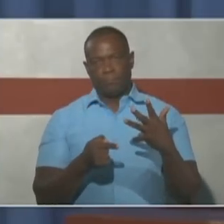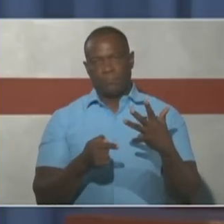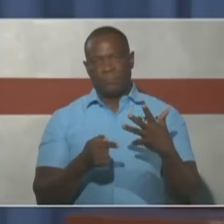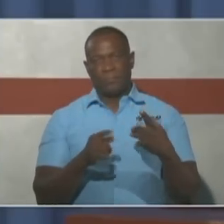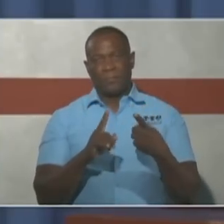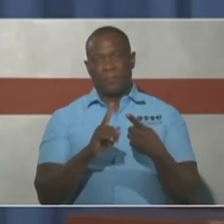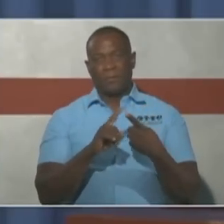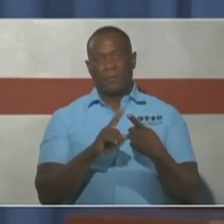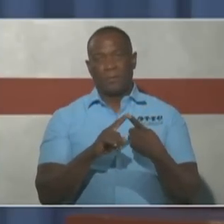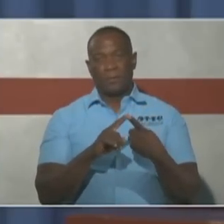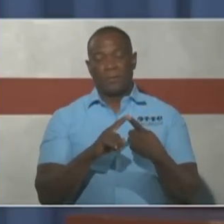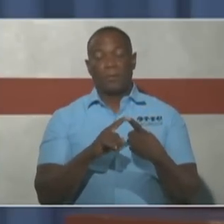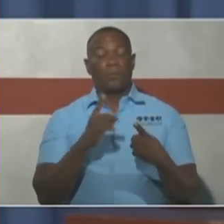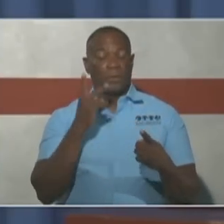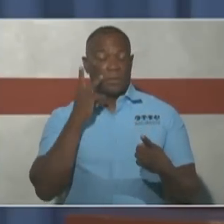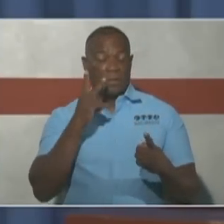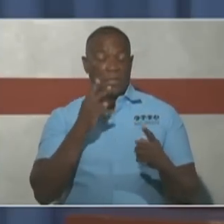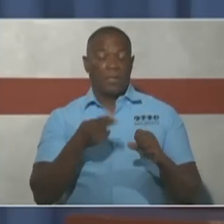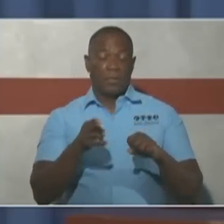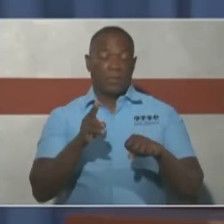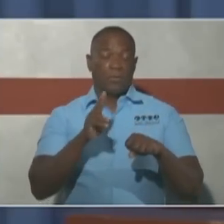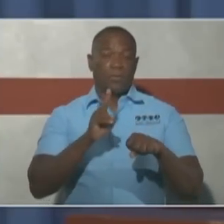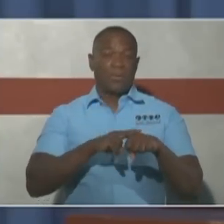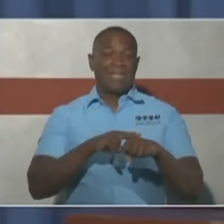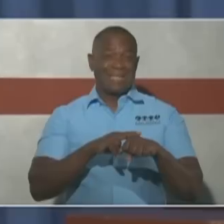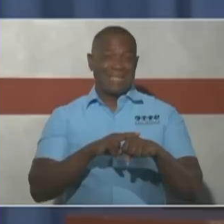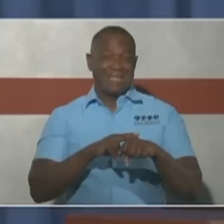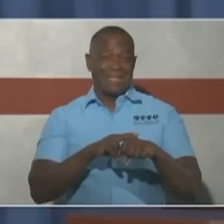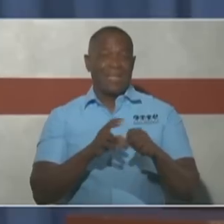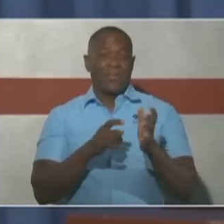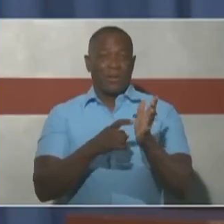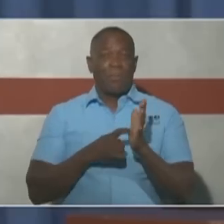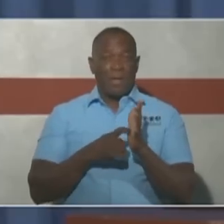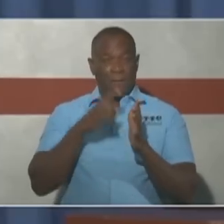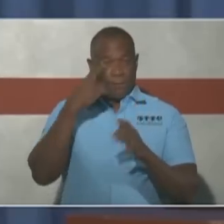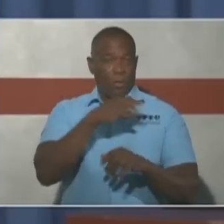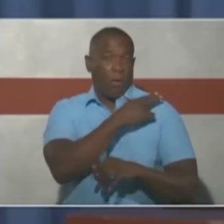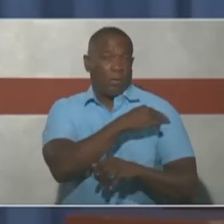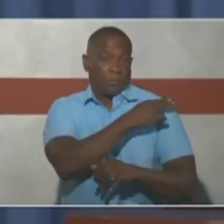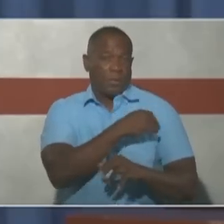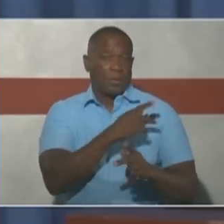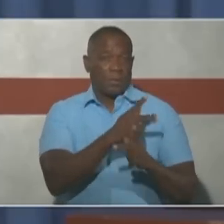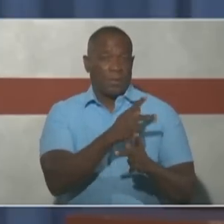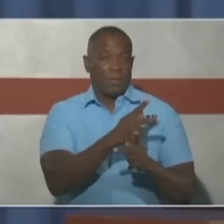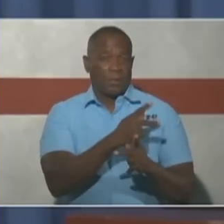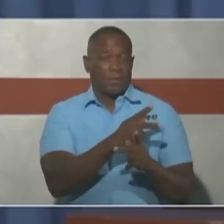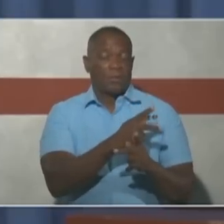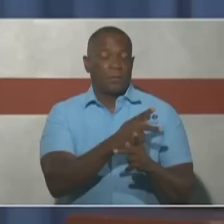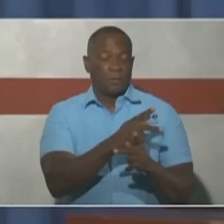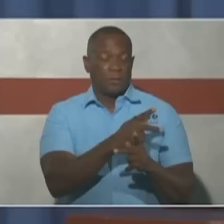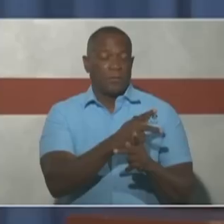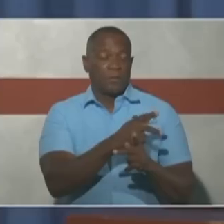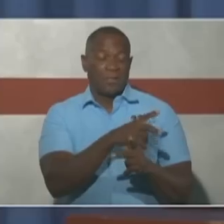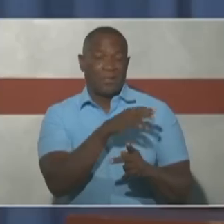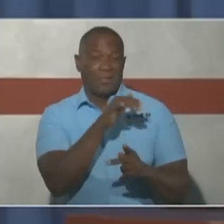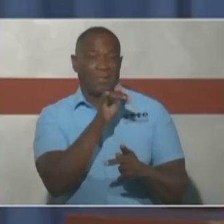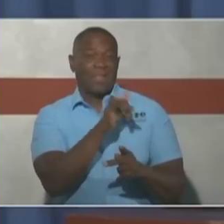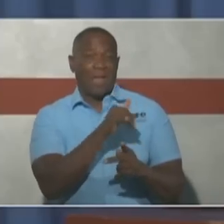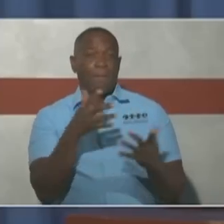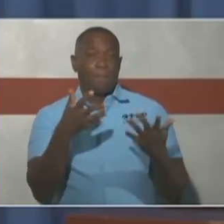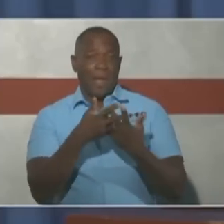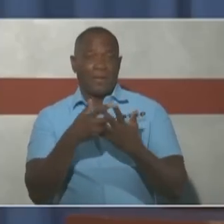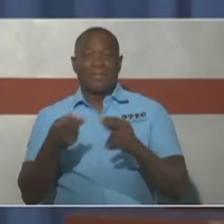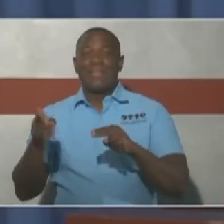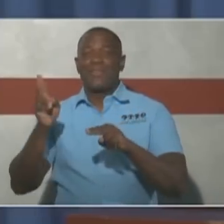As I close this off this morning, I'd just like to recap on a couple points. Firstly, we are seeing